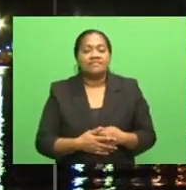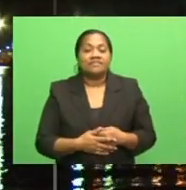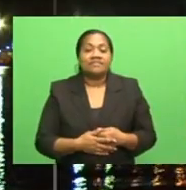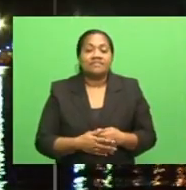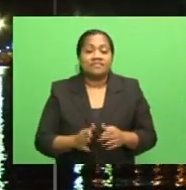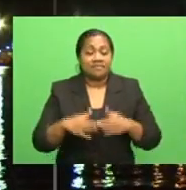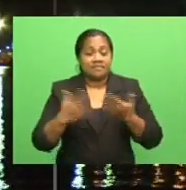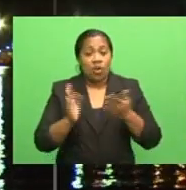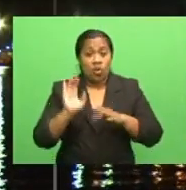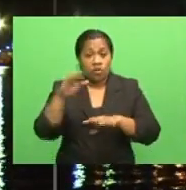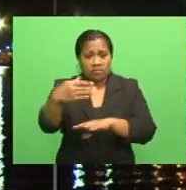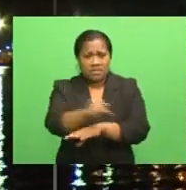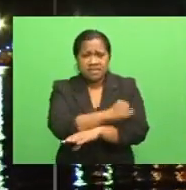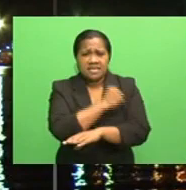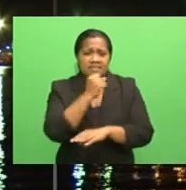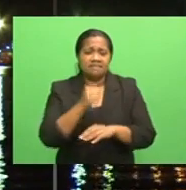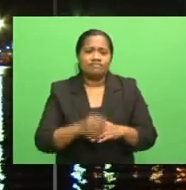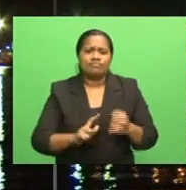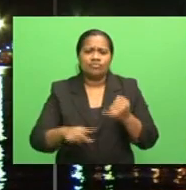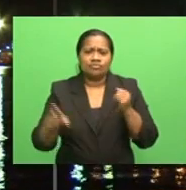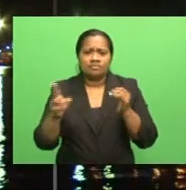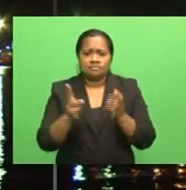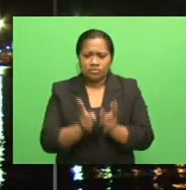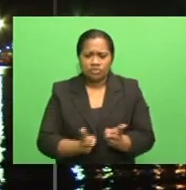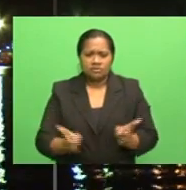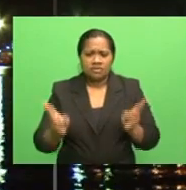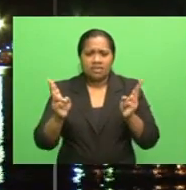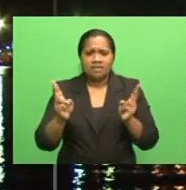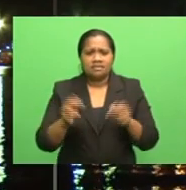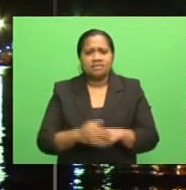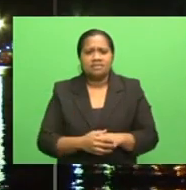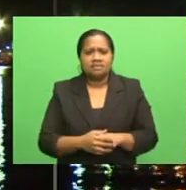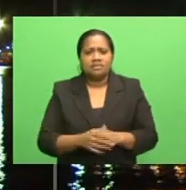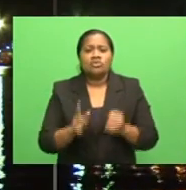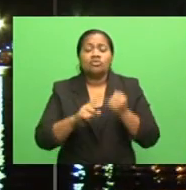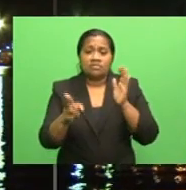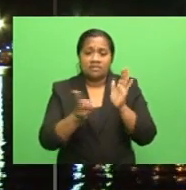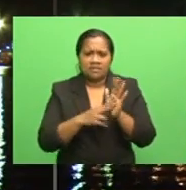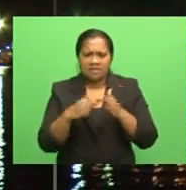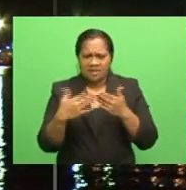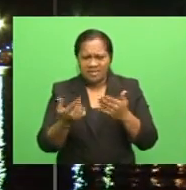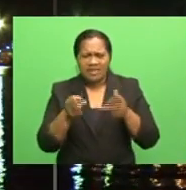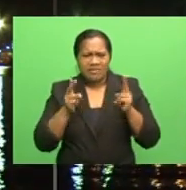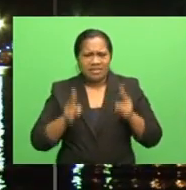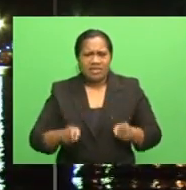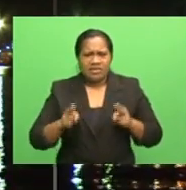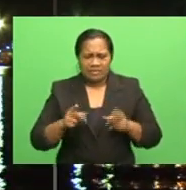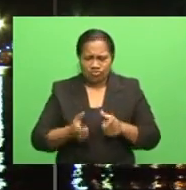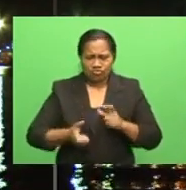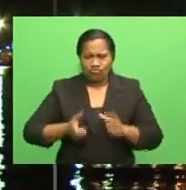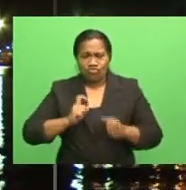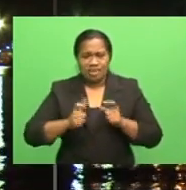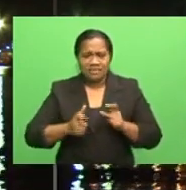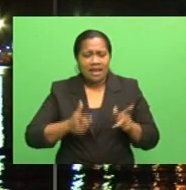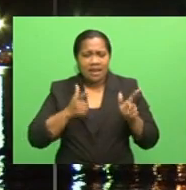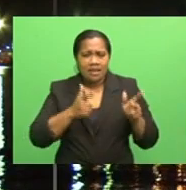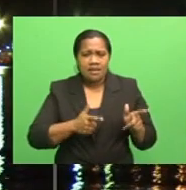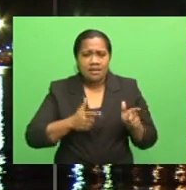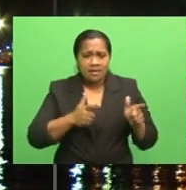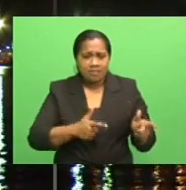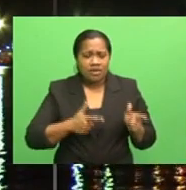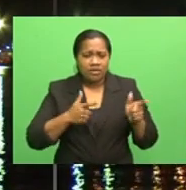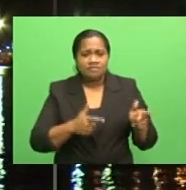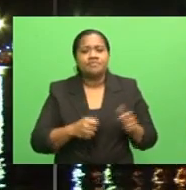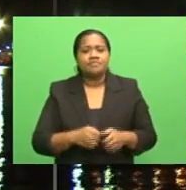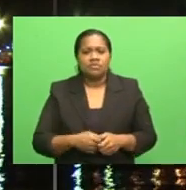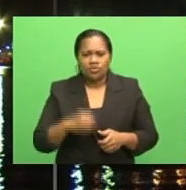Turning overseas, the United Nations is warning of a developing humanitarian crisis in Lebanon, with food and medical supply lines across